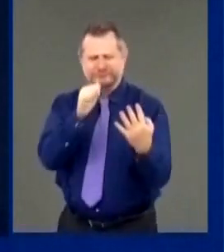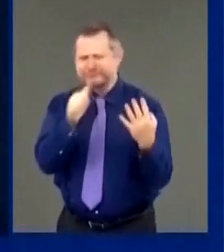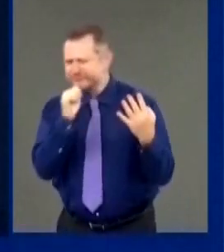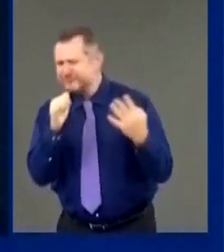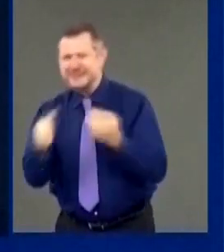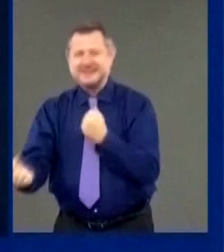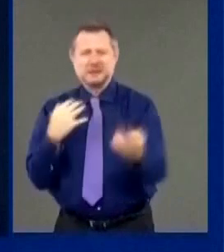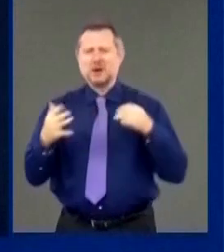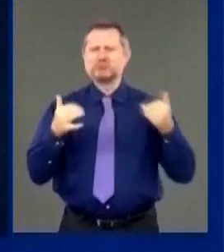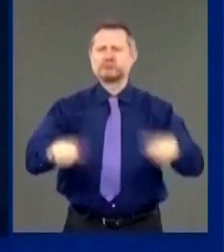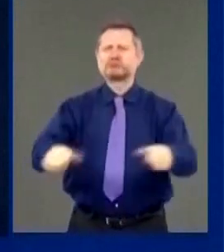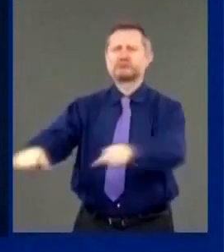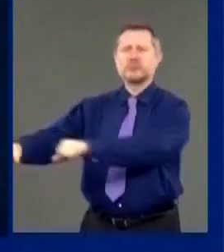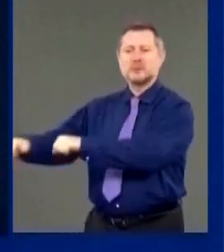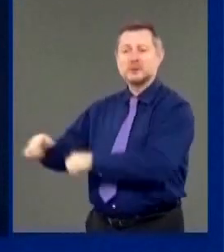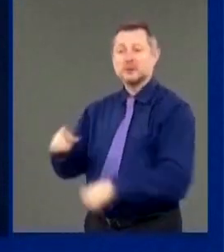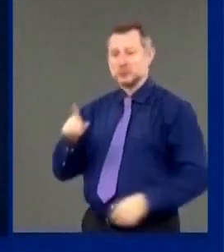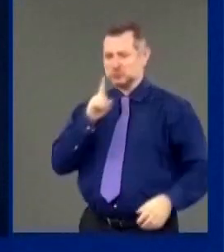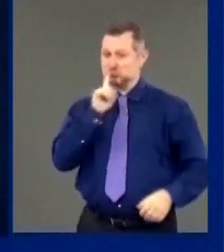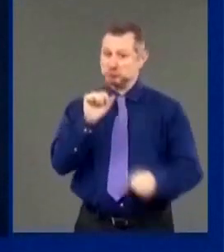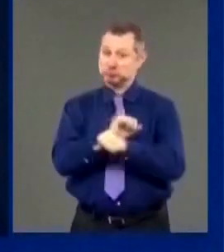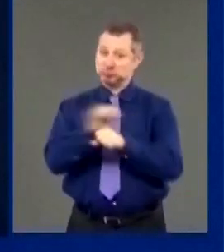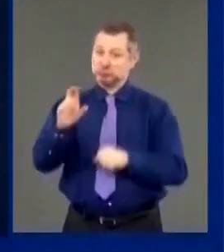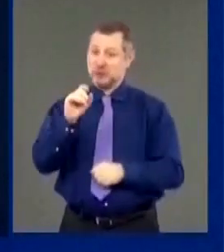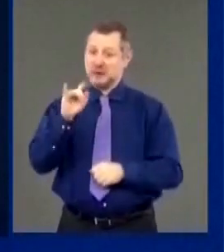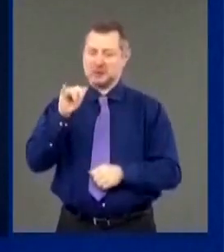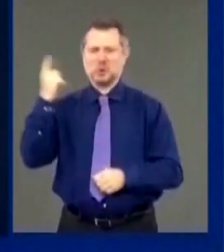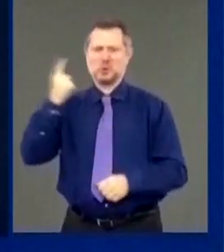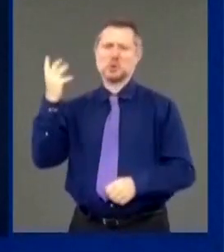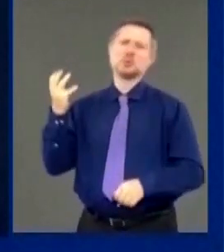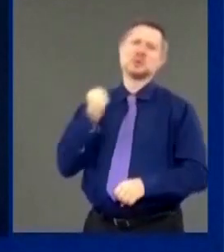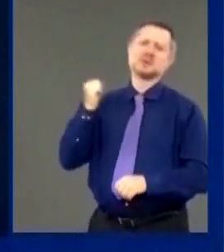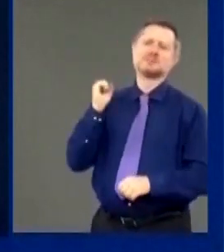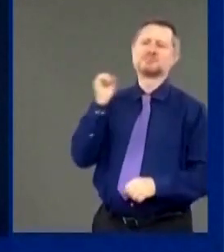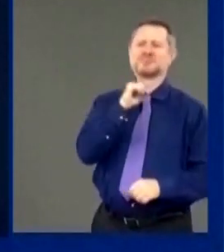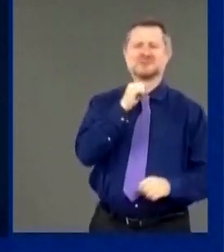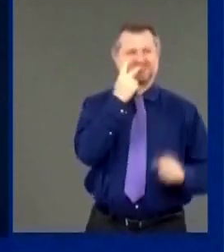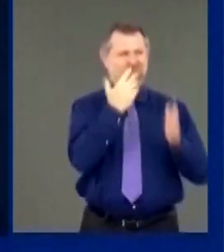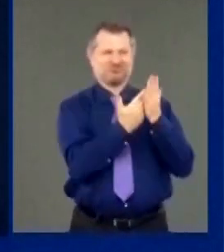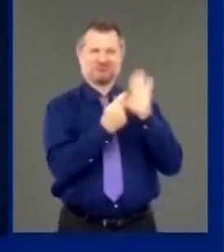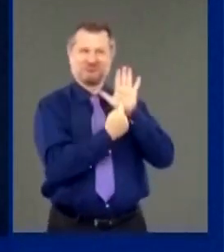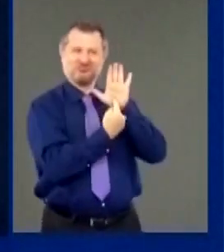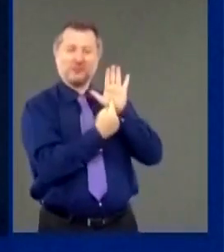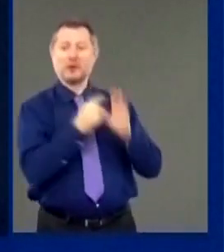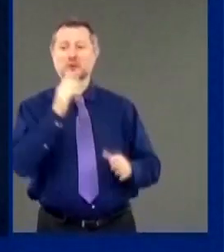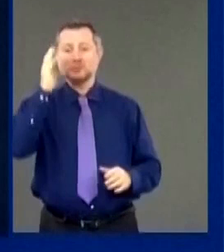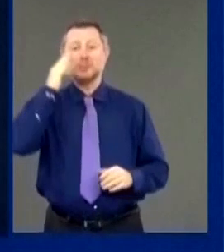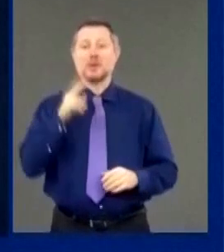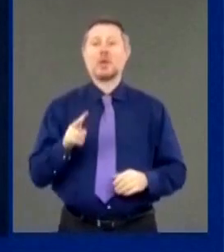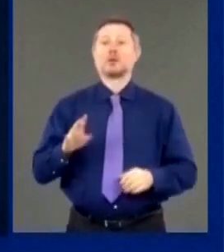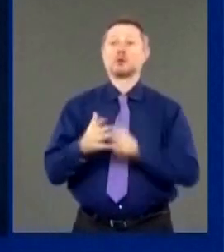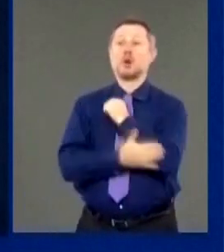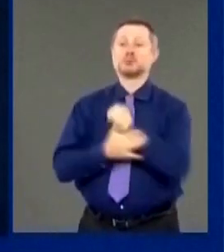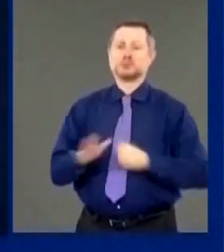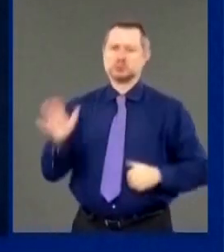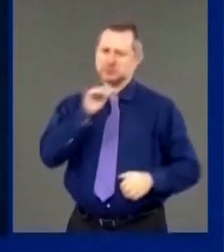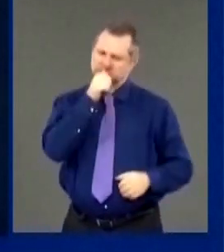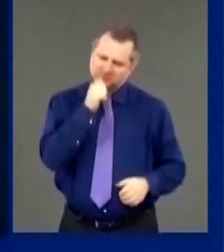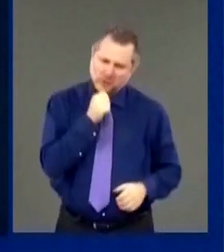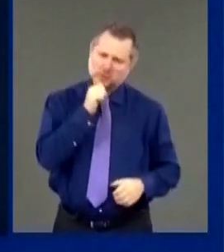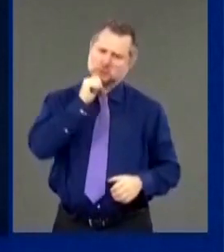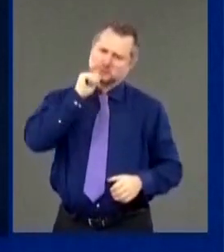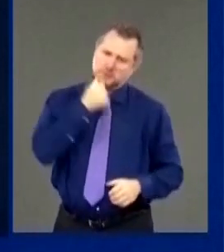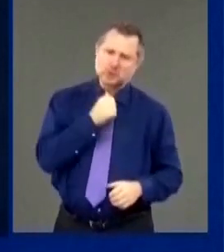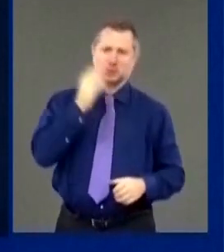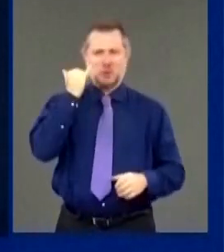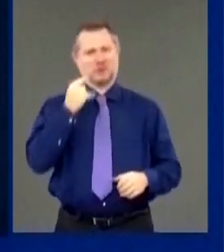Reality wins. And reality won. And now the country is suffering because of the